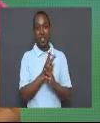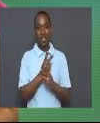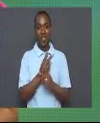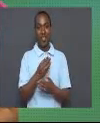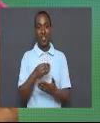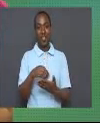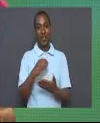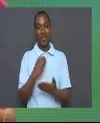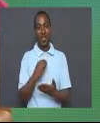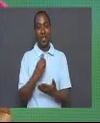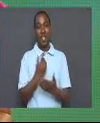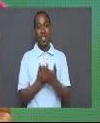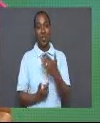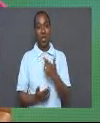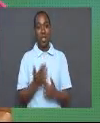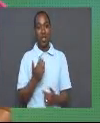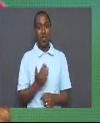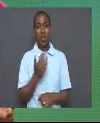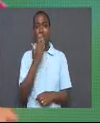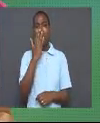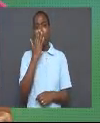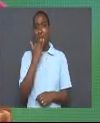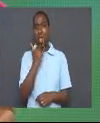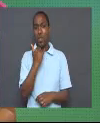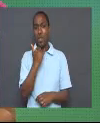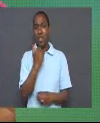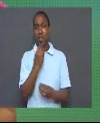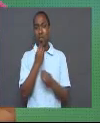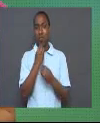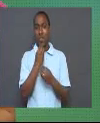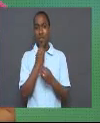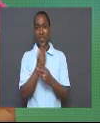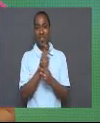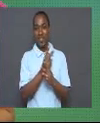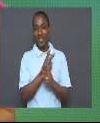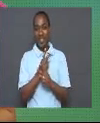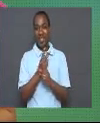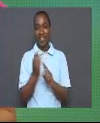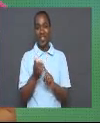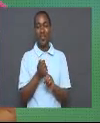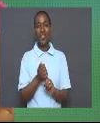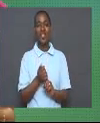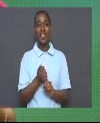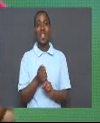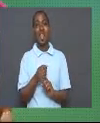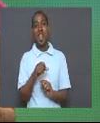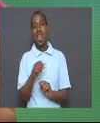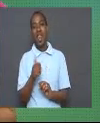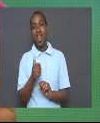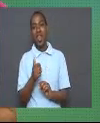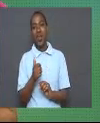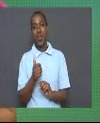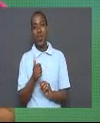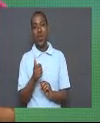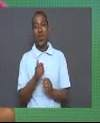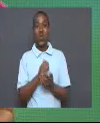care. We discussed why food should be handled with care, as well